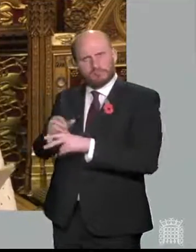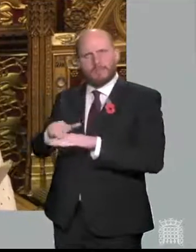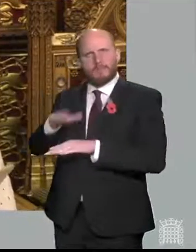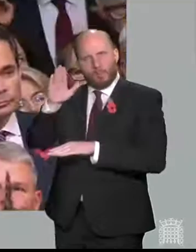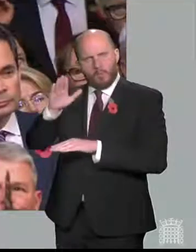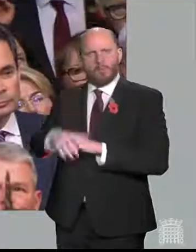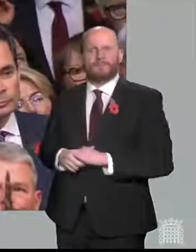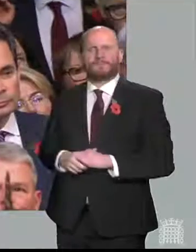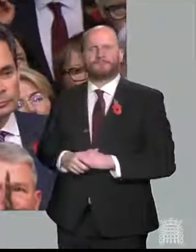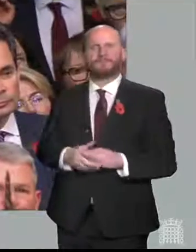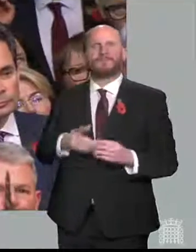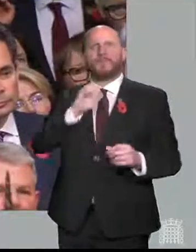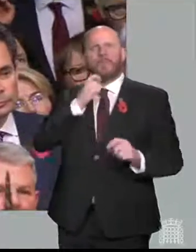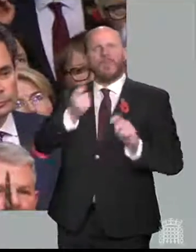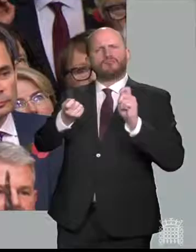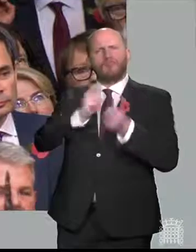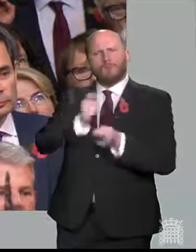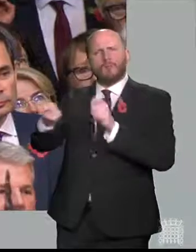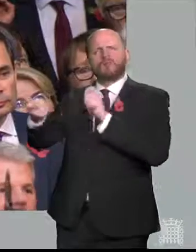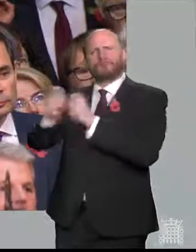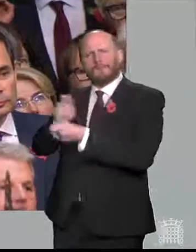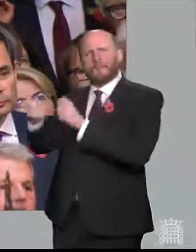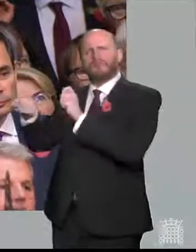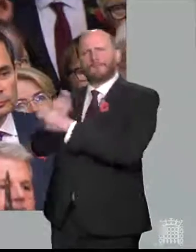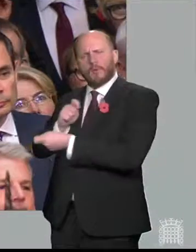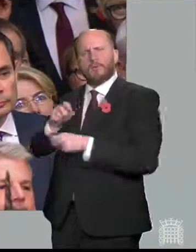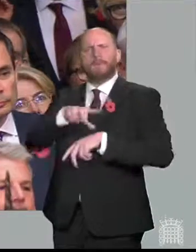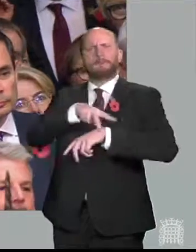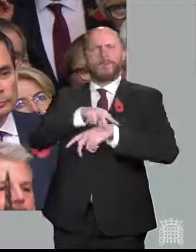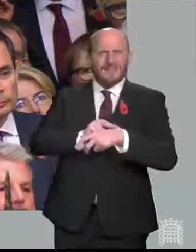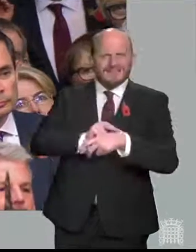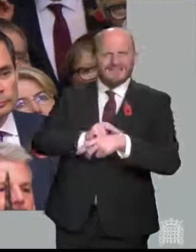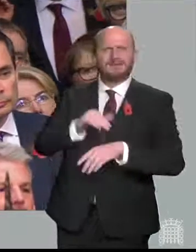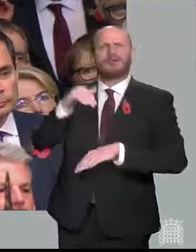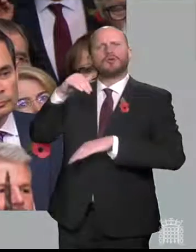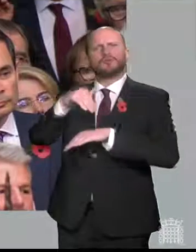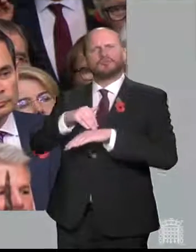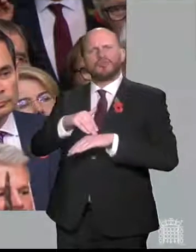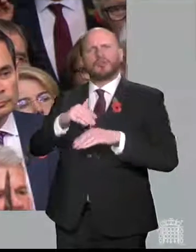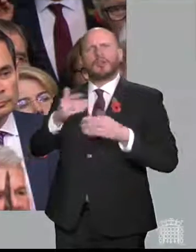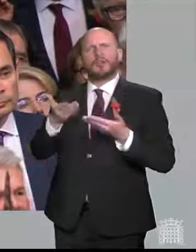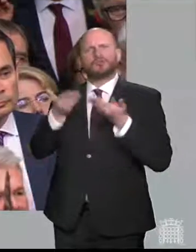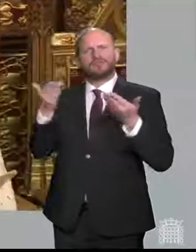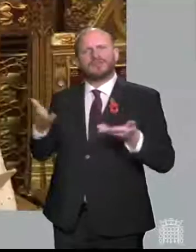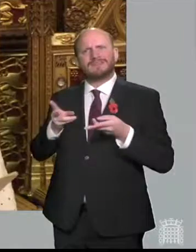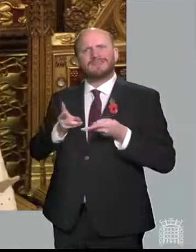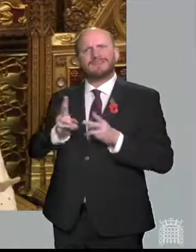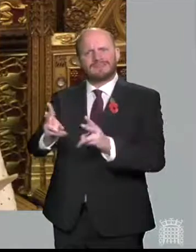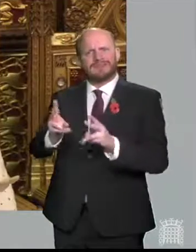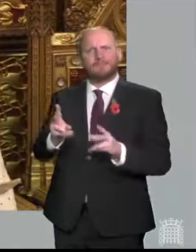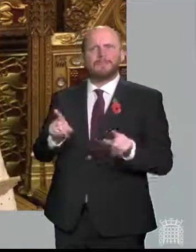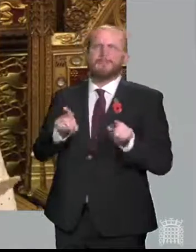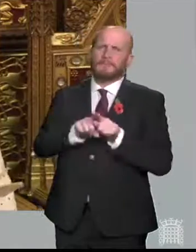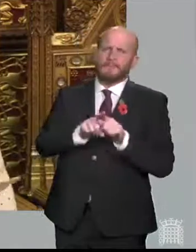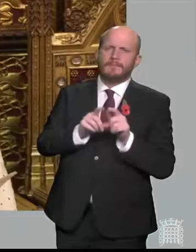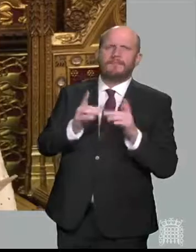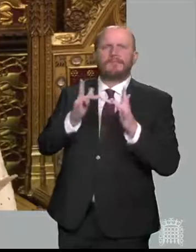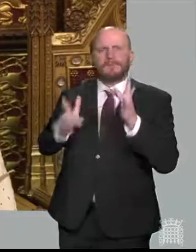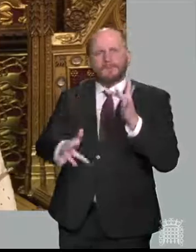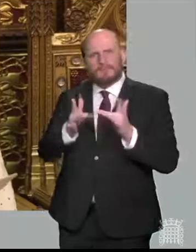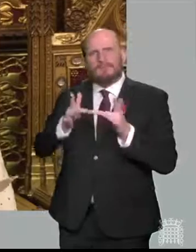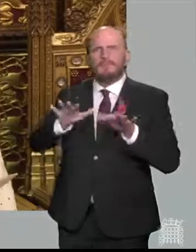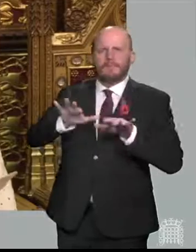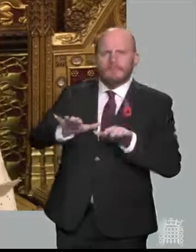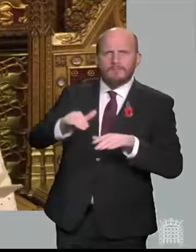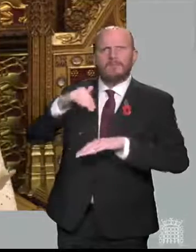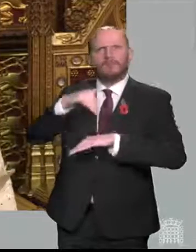and the criminal justice system to prevent new or complex crimes, such as digital-enabled crime